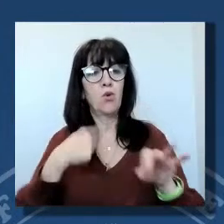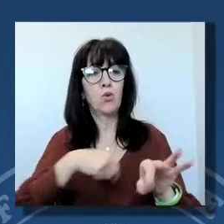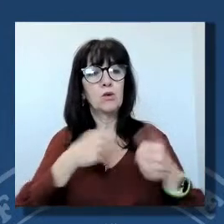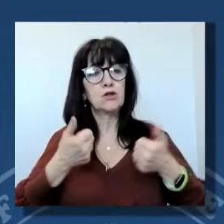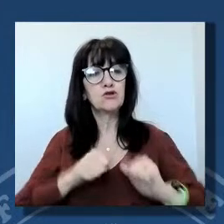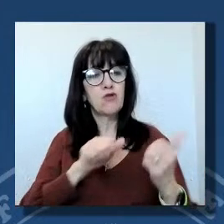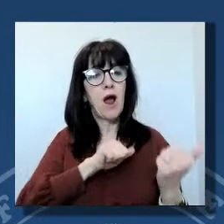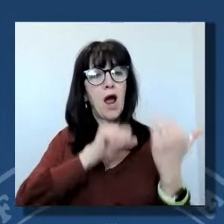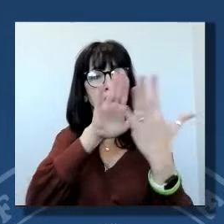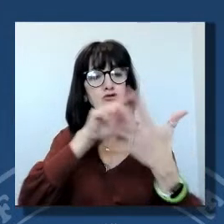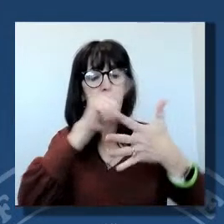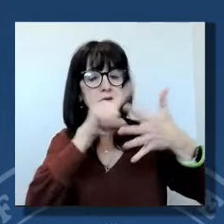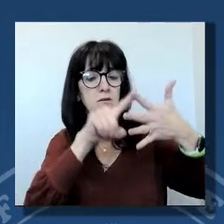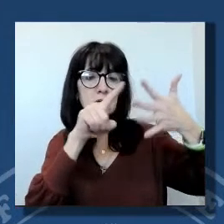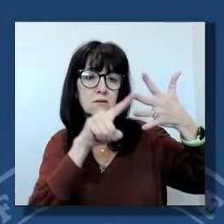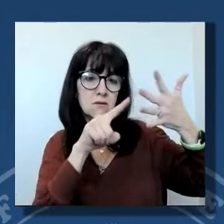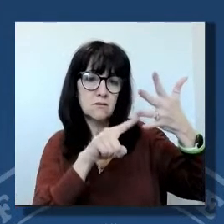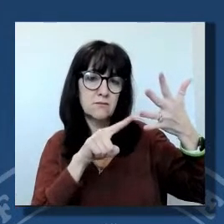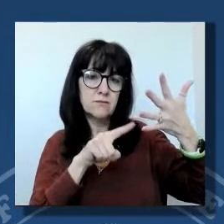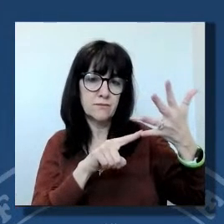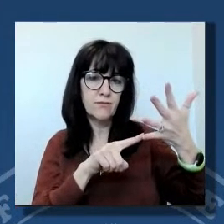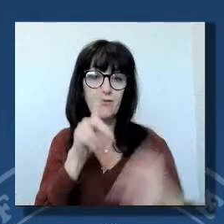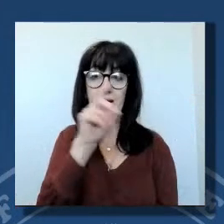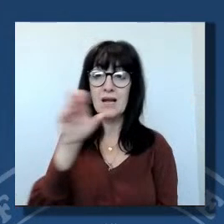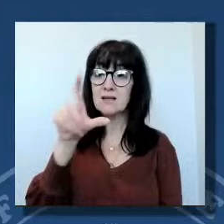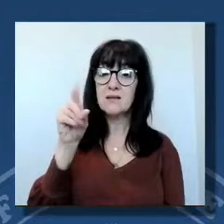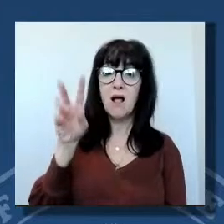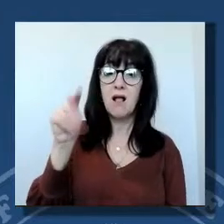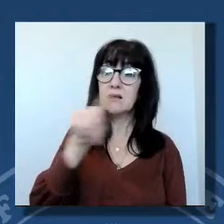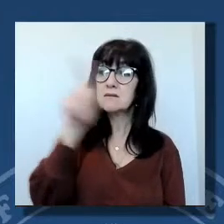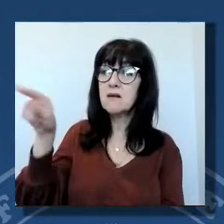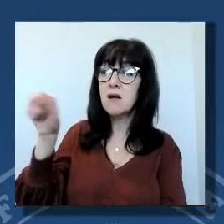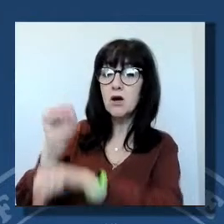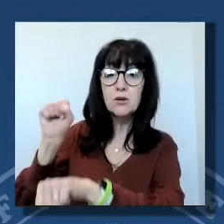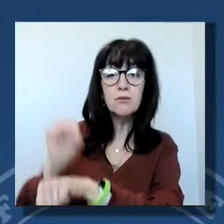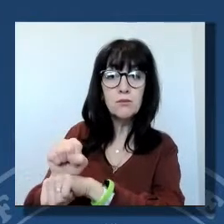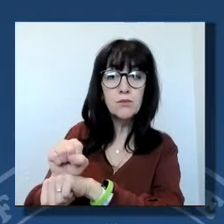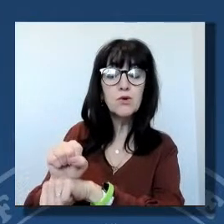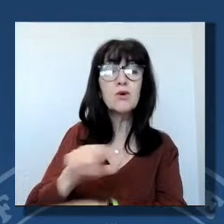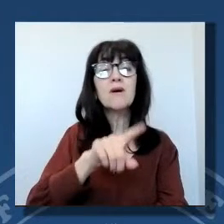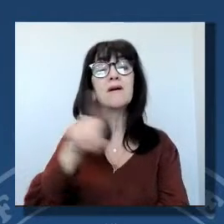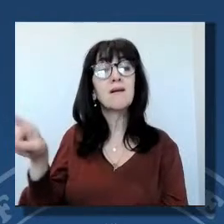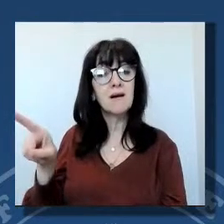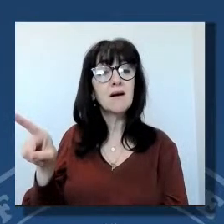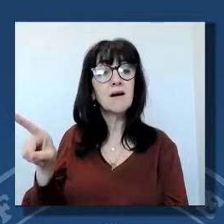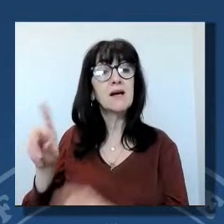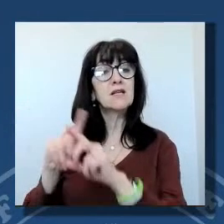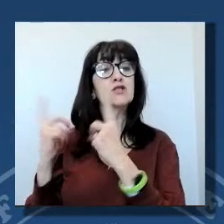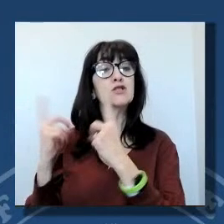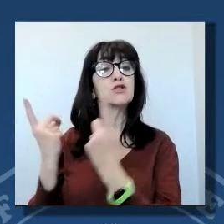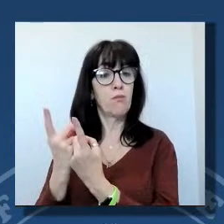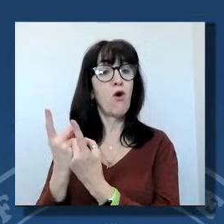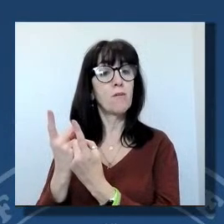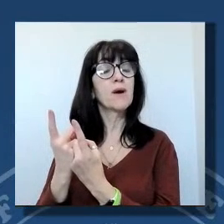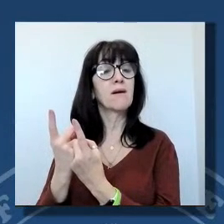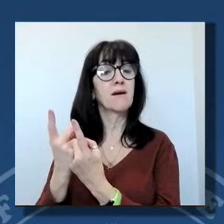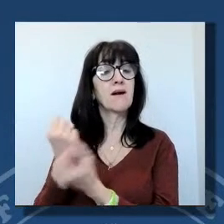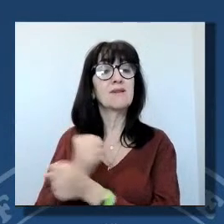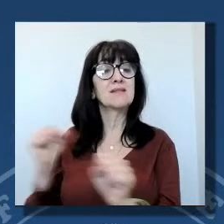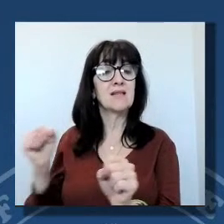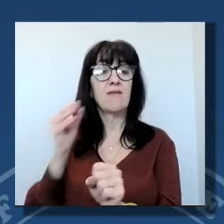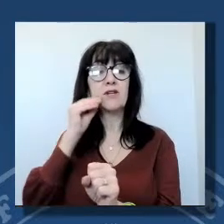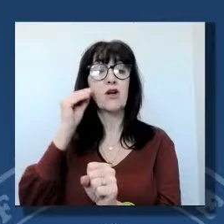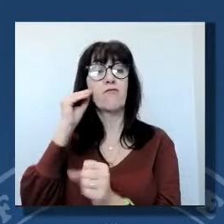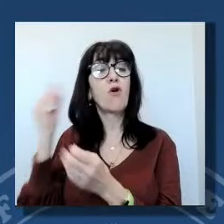employee, no employee of our Department of Safety and Homeland Security should go to work every day with their life